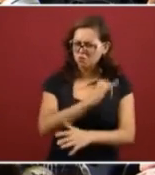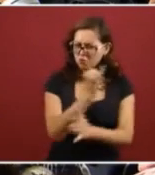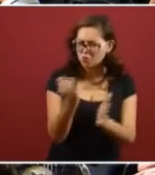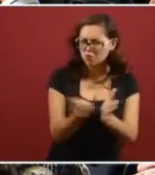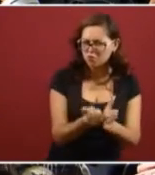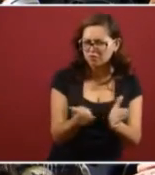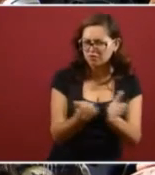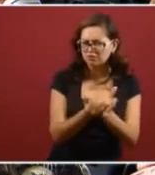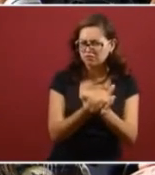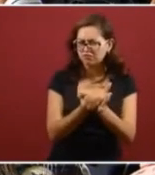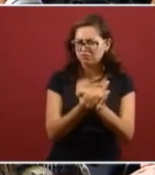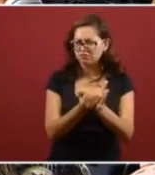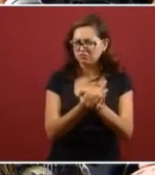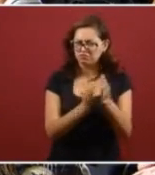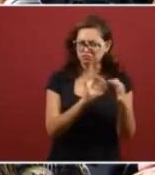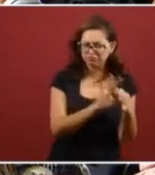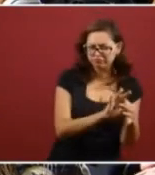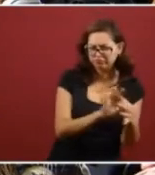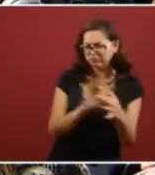this,